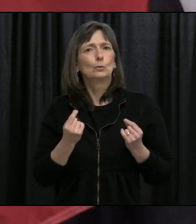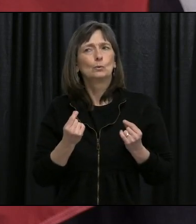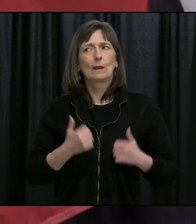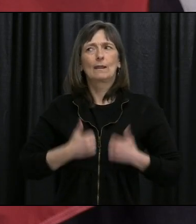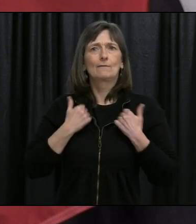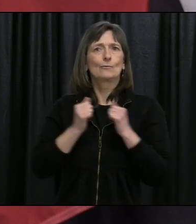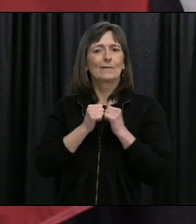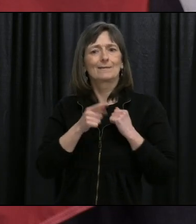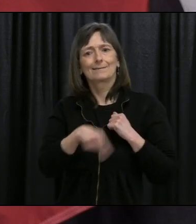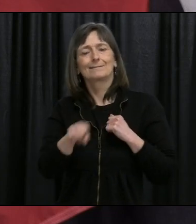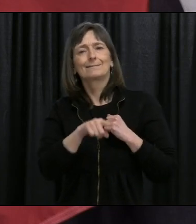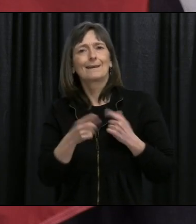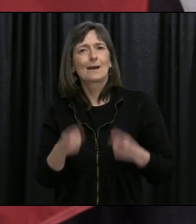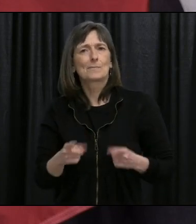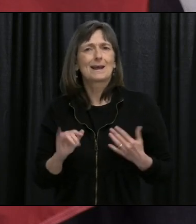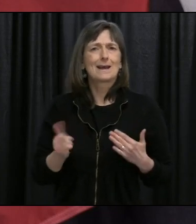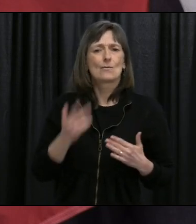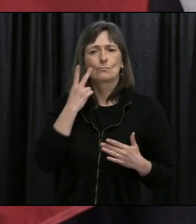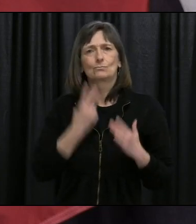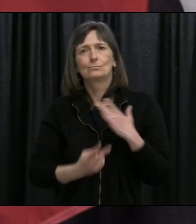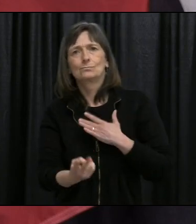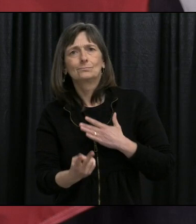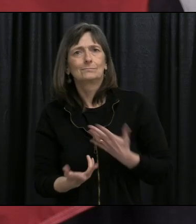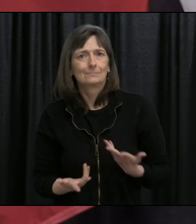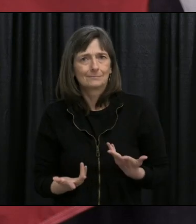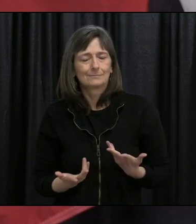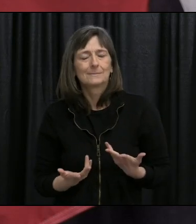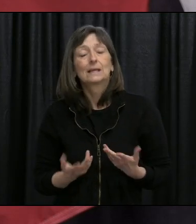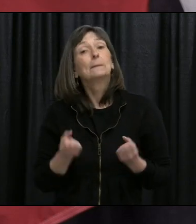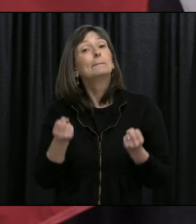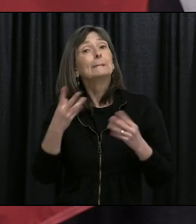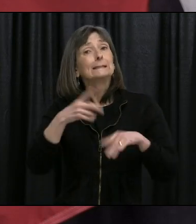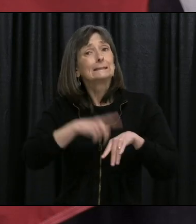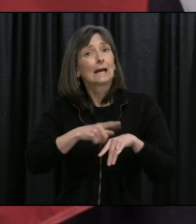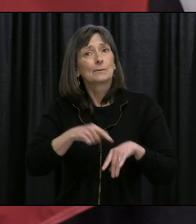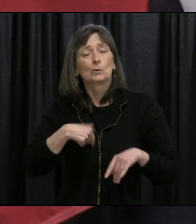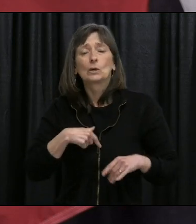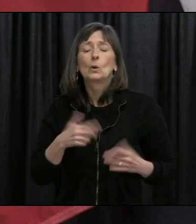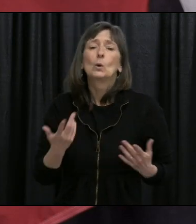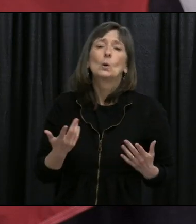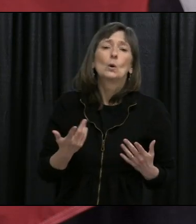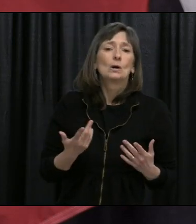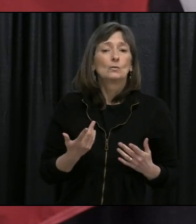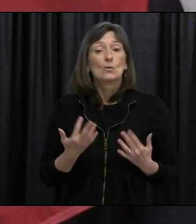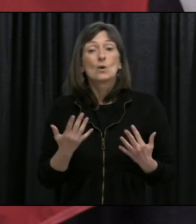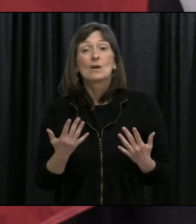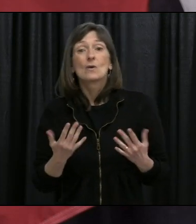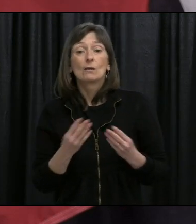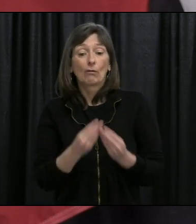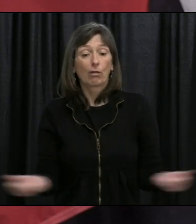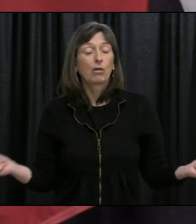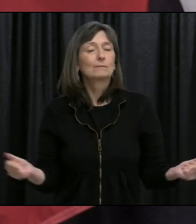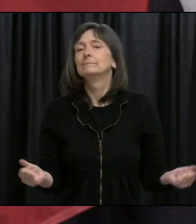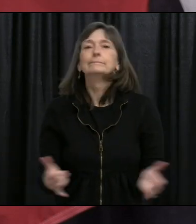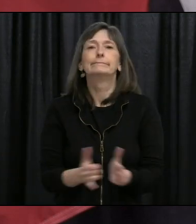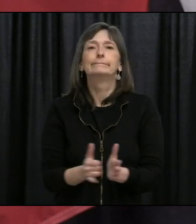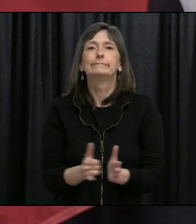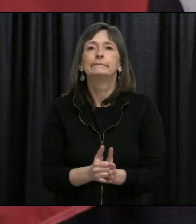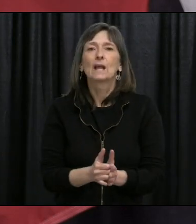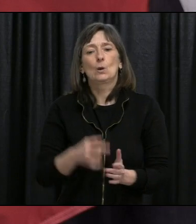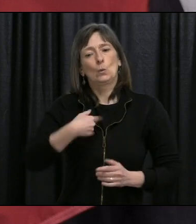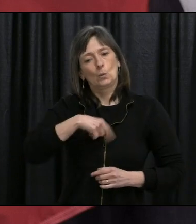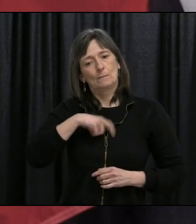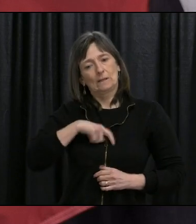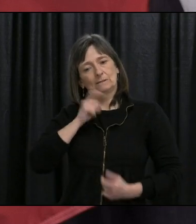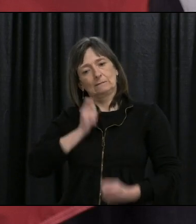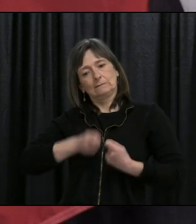living with this virus. You've heard us talk so many times about how we cannot wait this virus out. We must adapt our lifestyle to